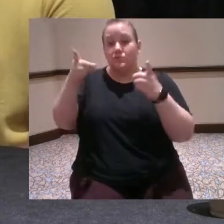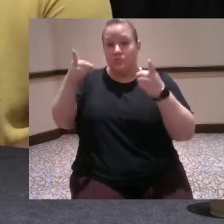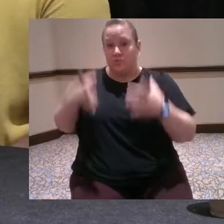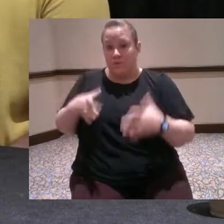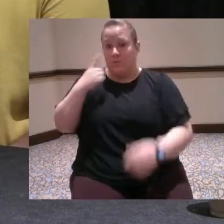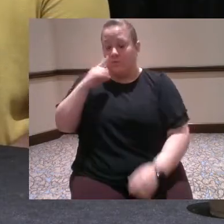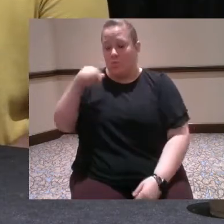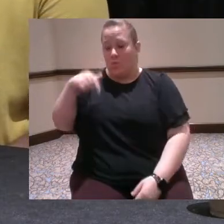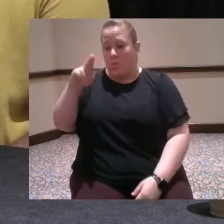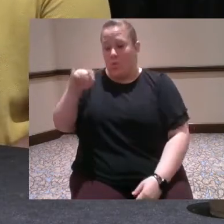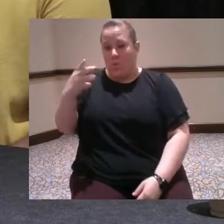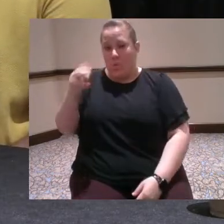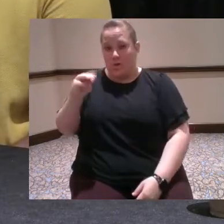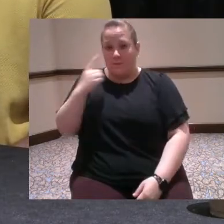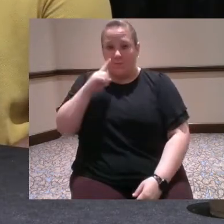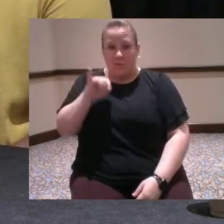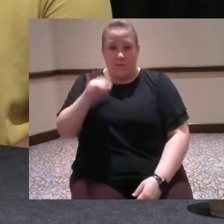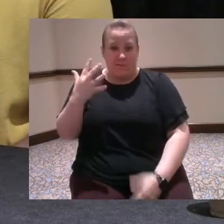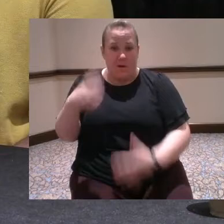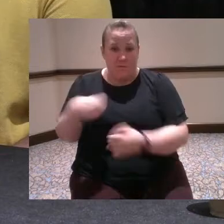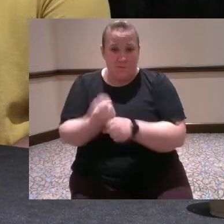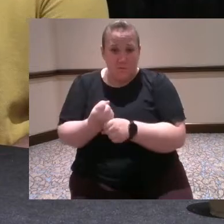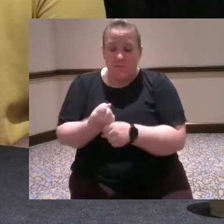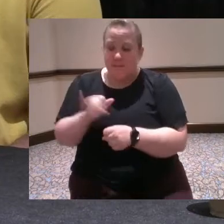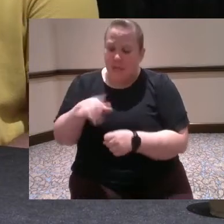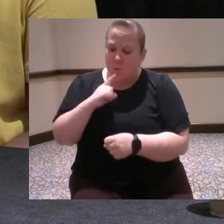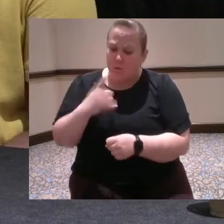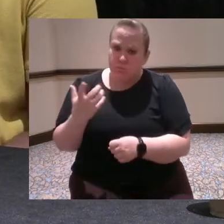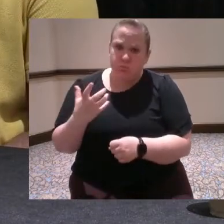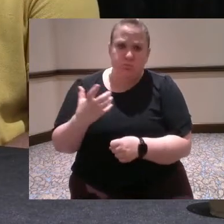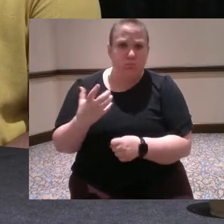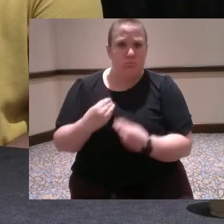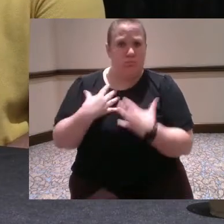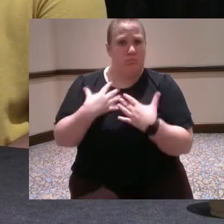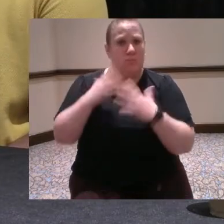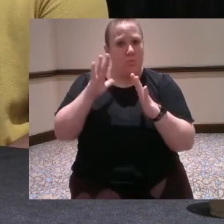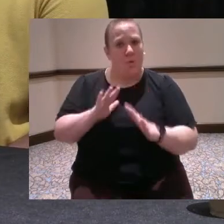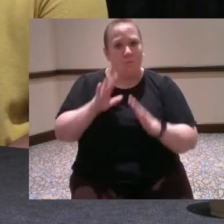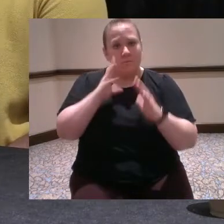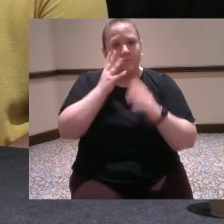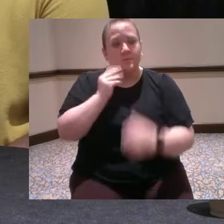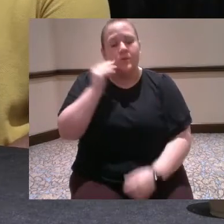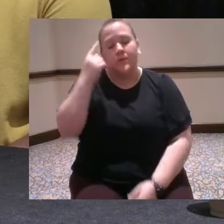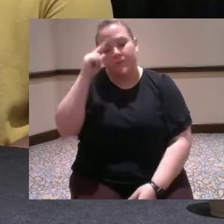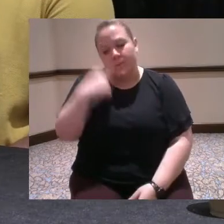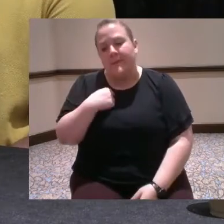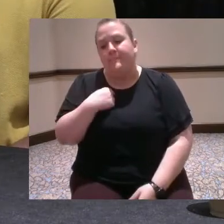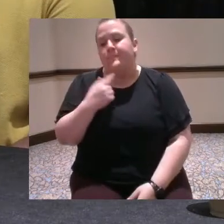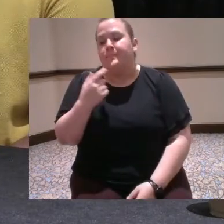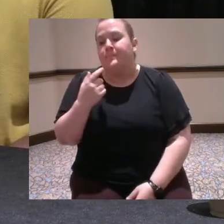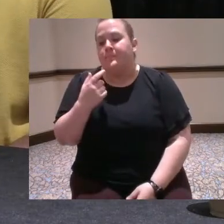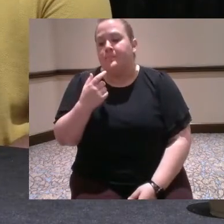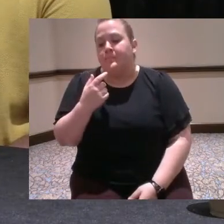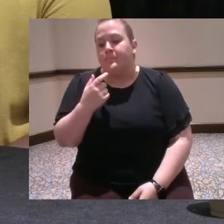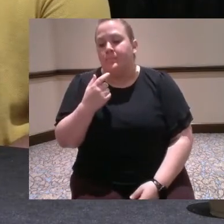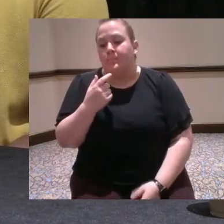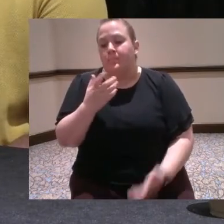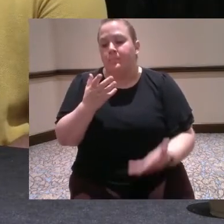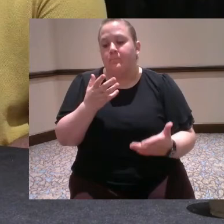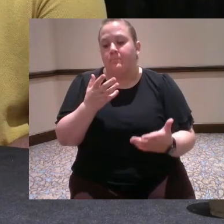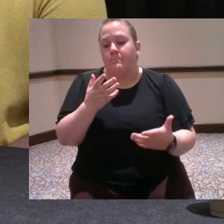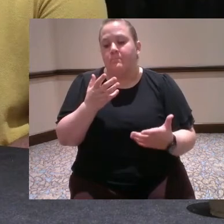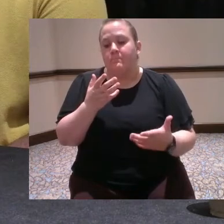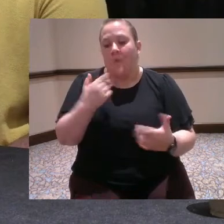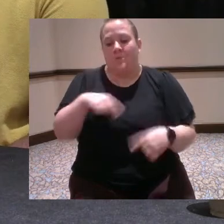so, and that was such an enriching experience for me, because it allowed us to let